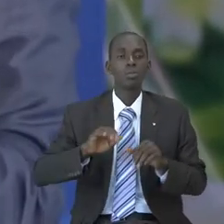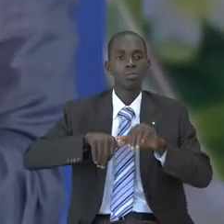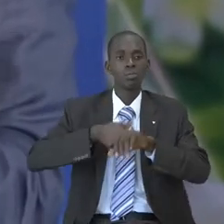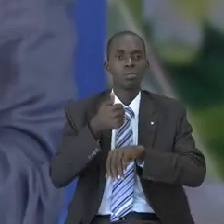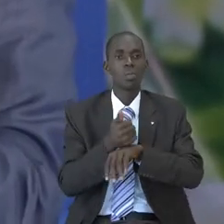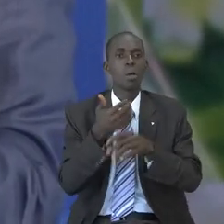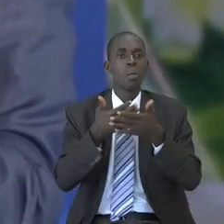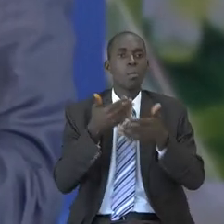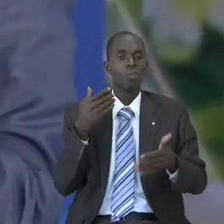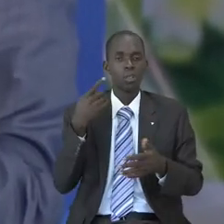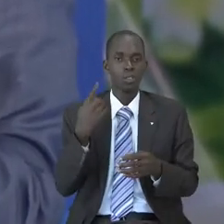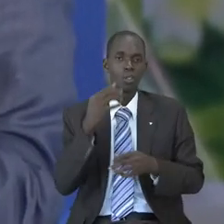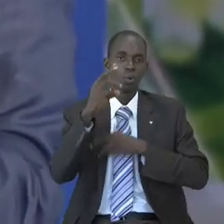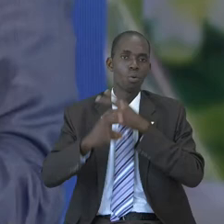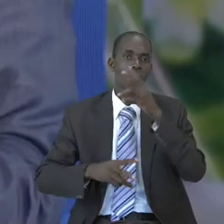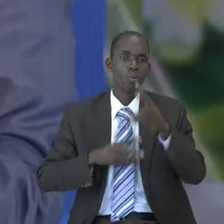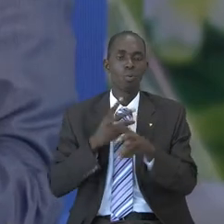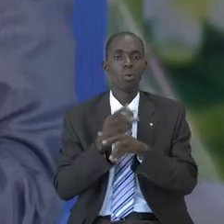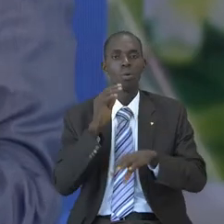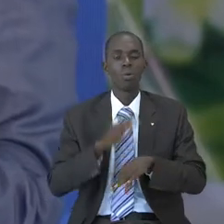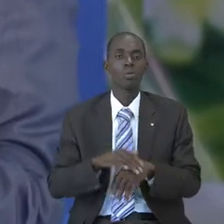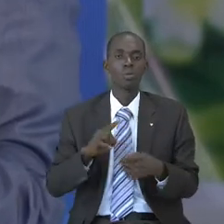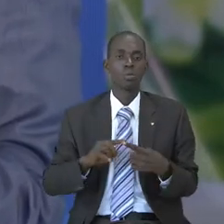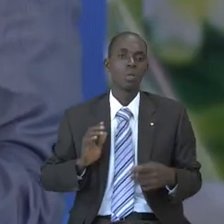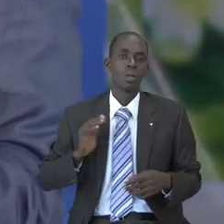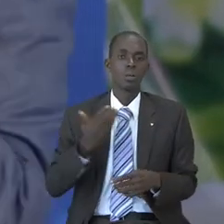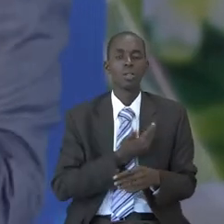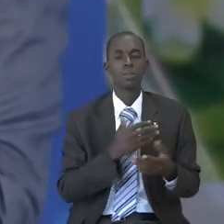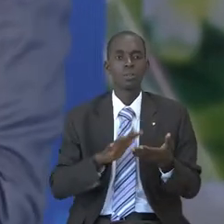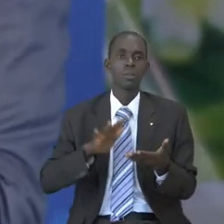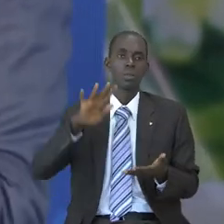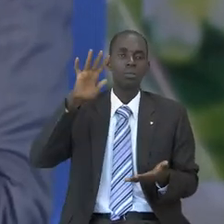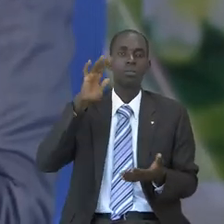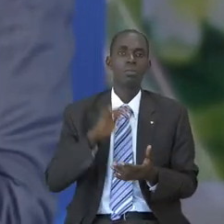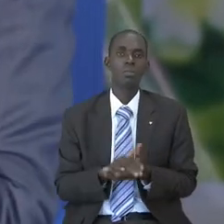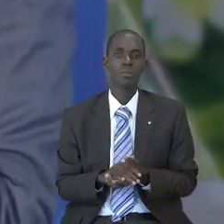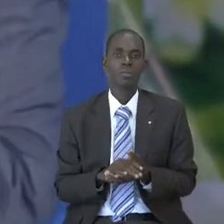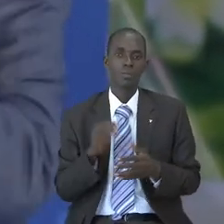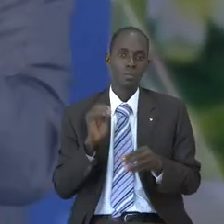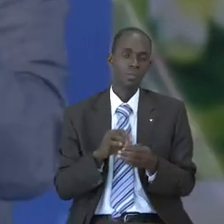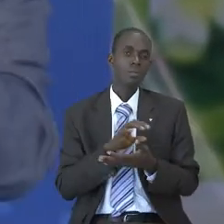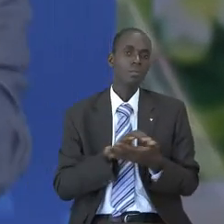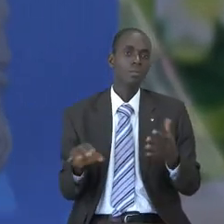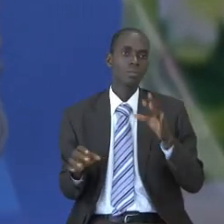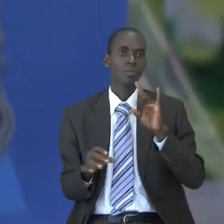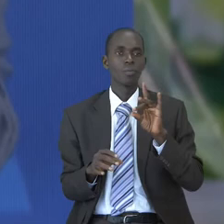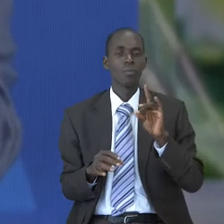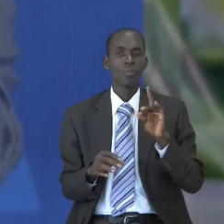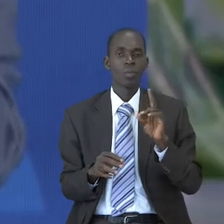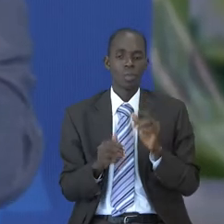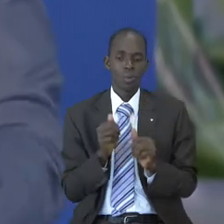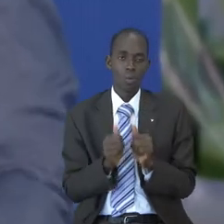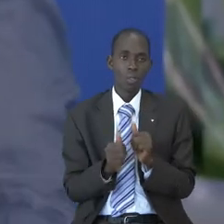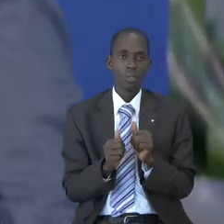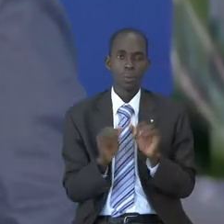ordained before the world unto our glory. Look at verse 8. Which